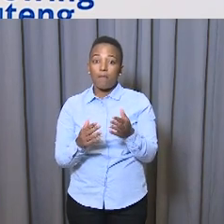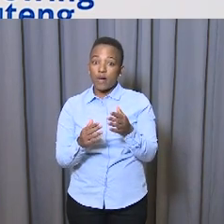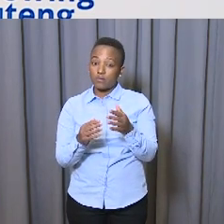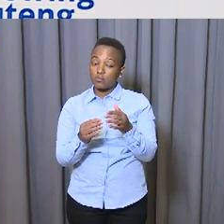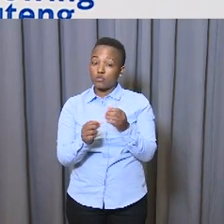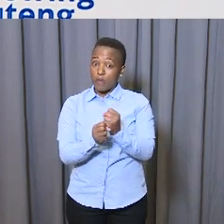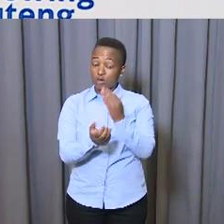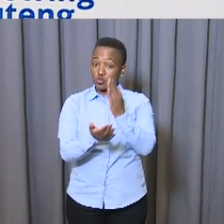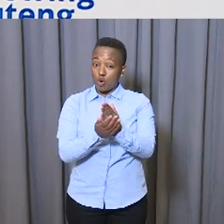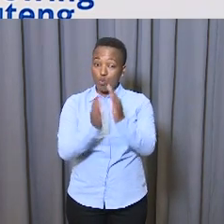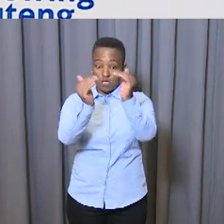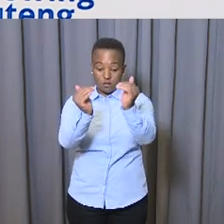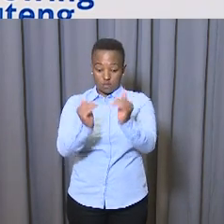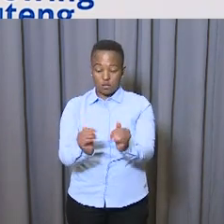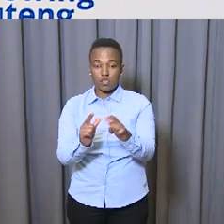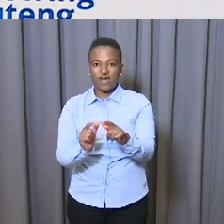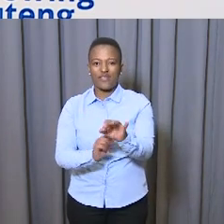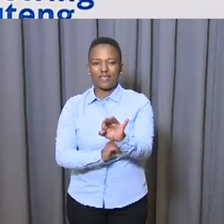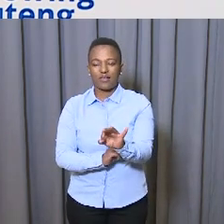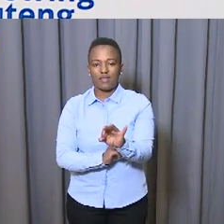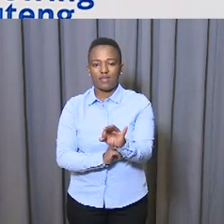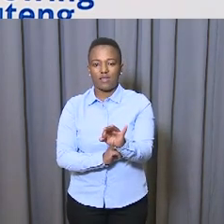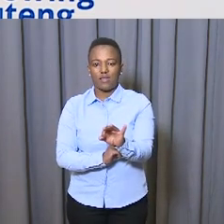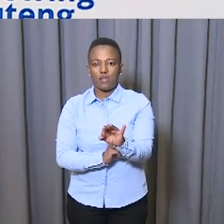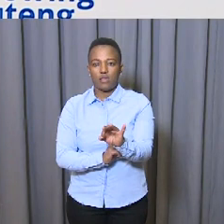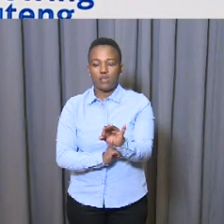the lockdown is not just to make a call.